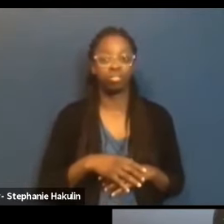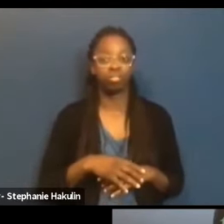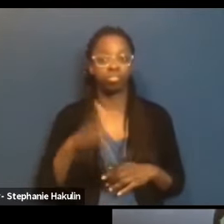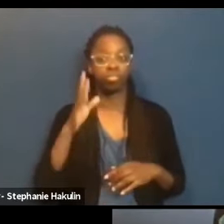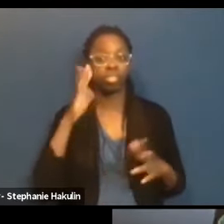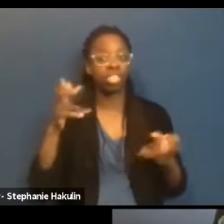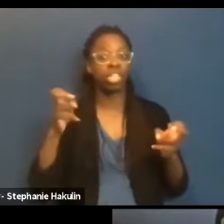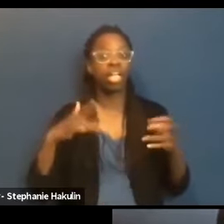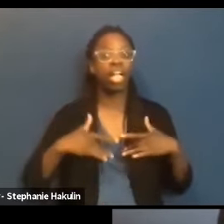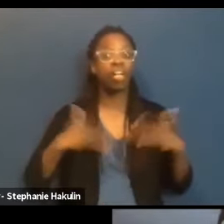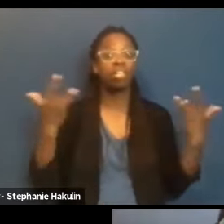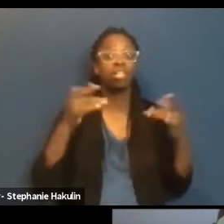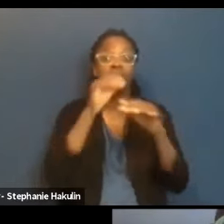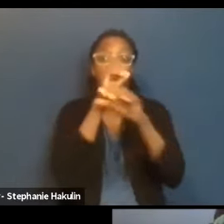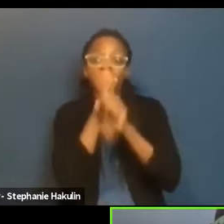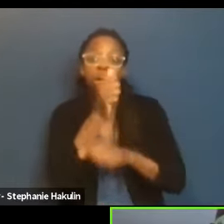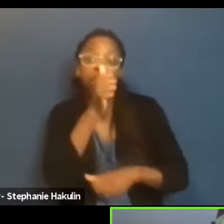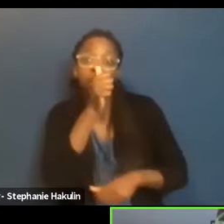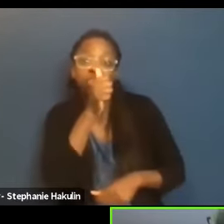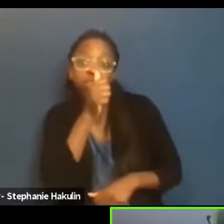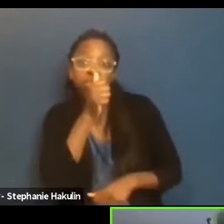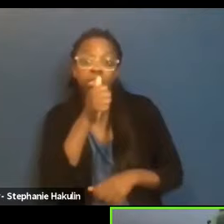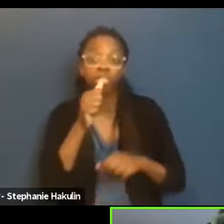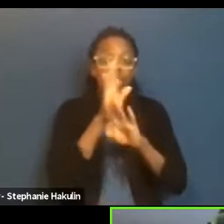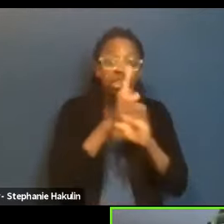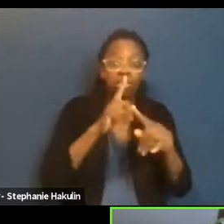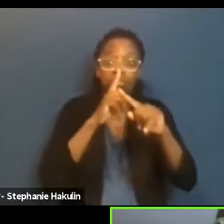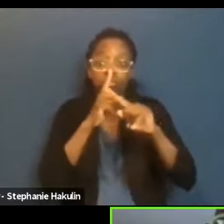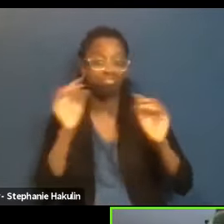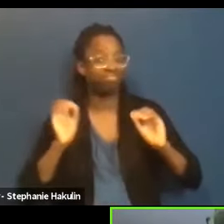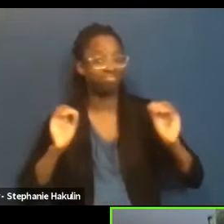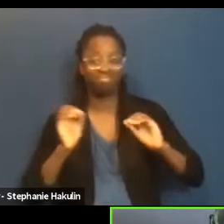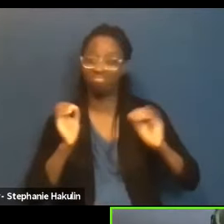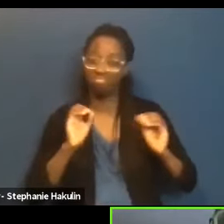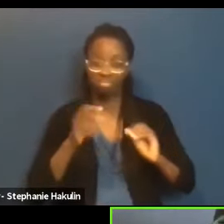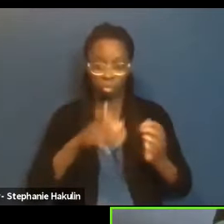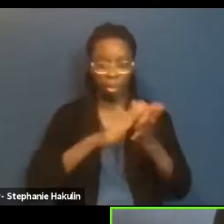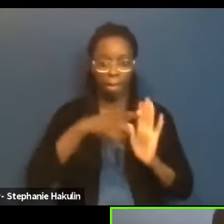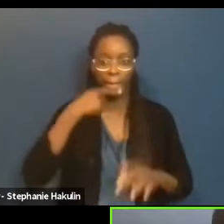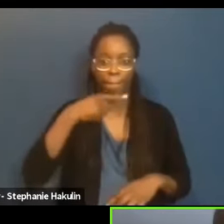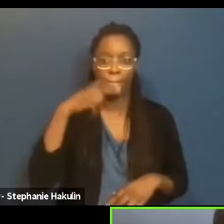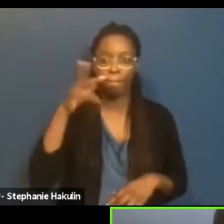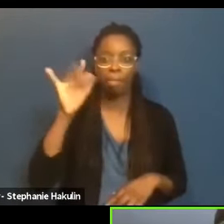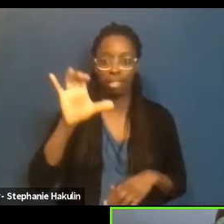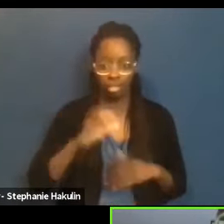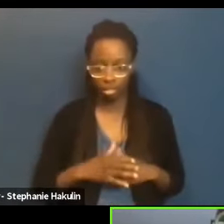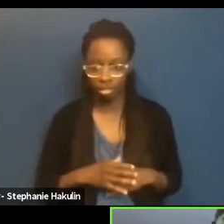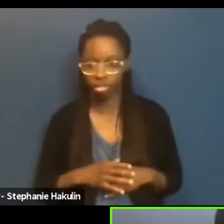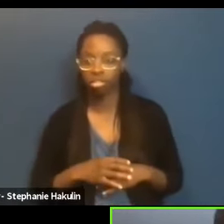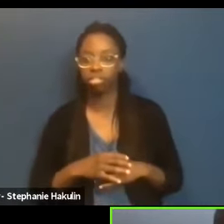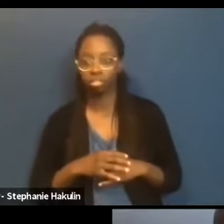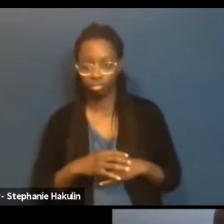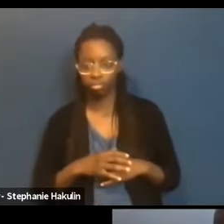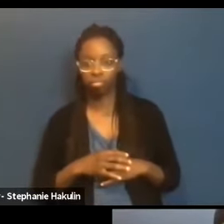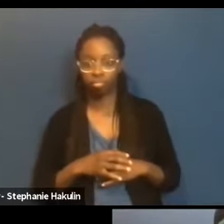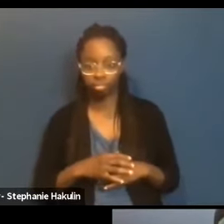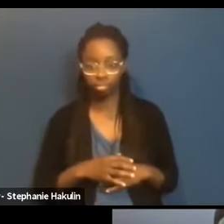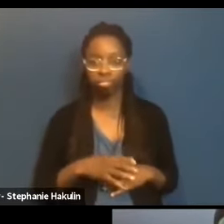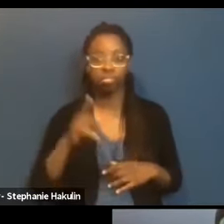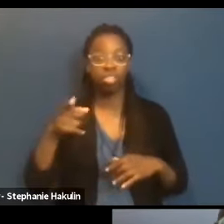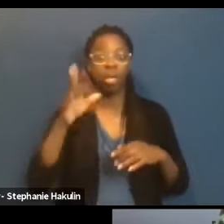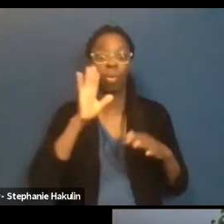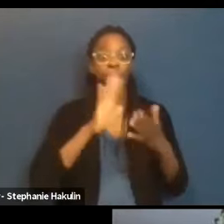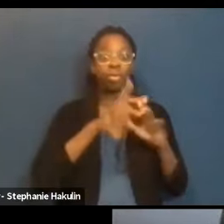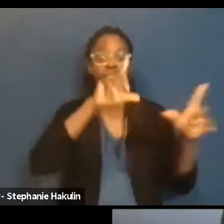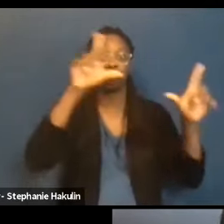may hear poems that inspire you or allow you to see the world in new ways. You may also hear poems that are graphic,